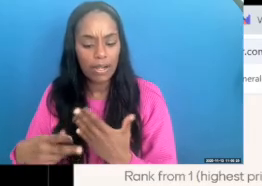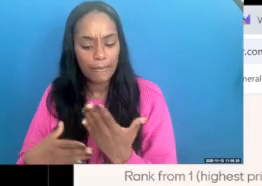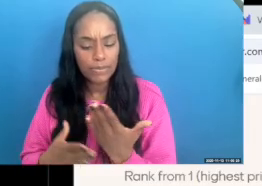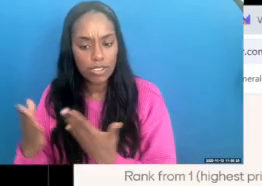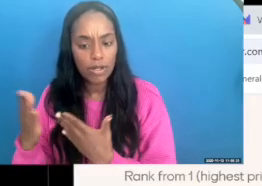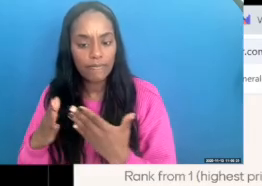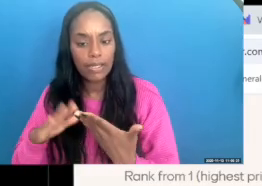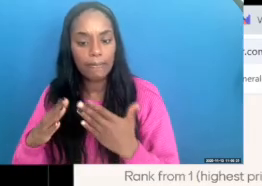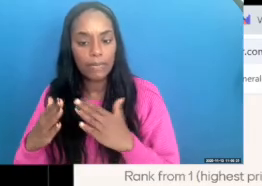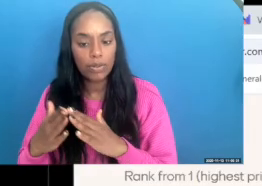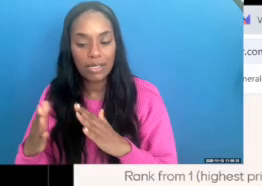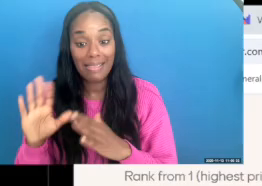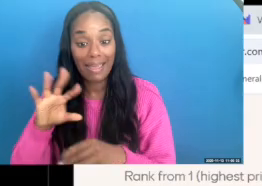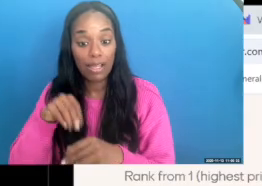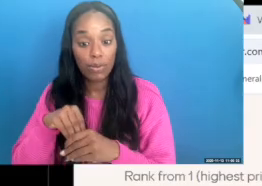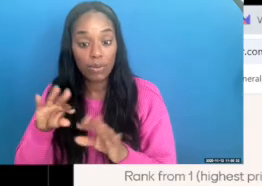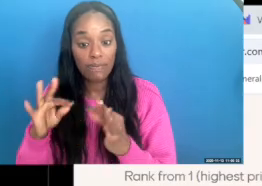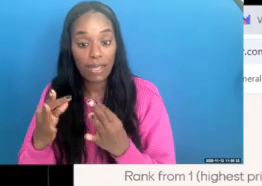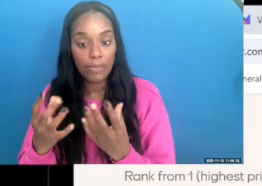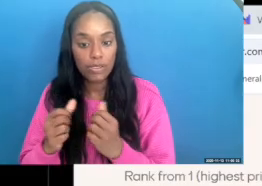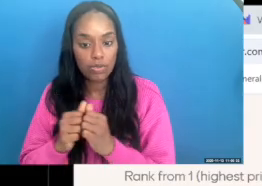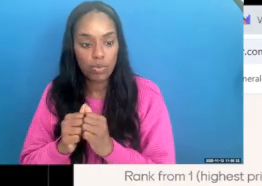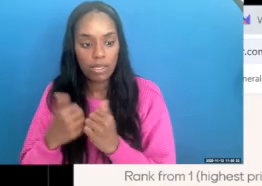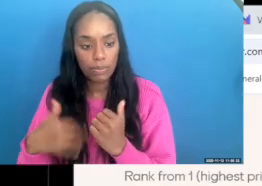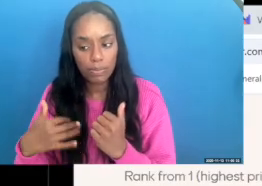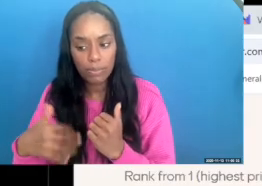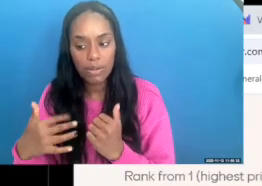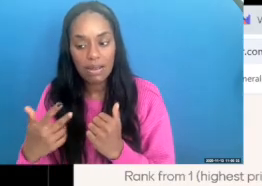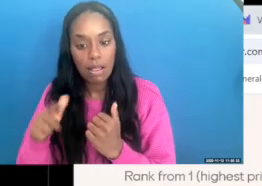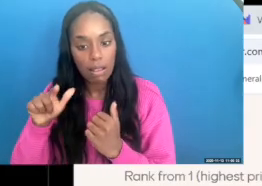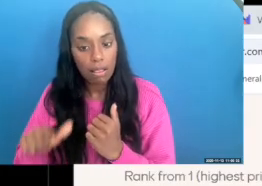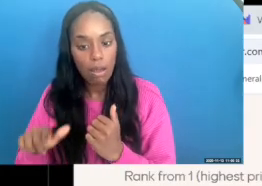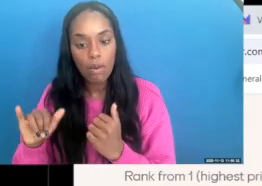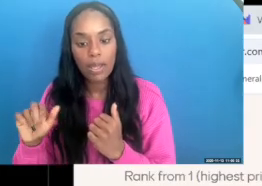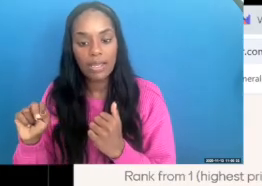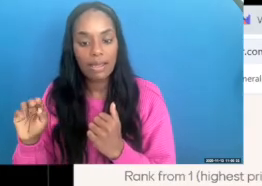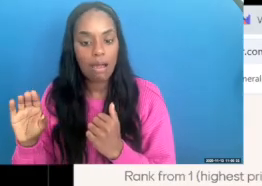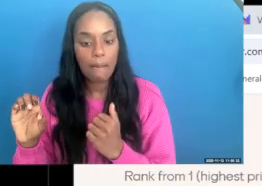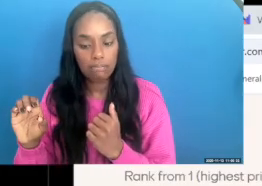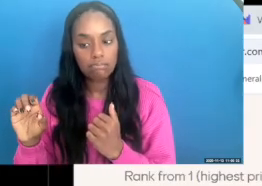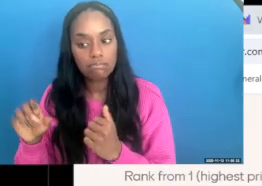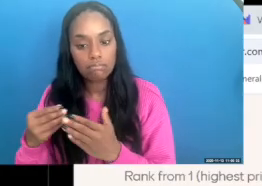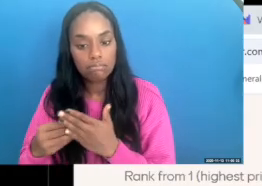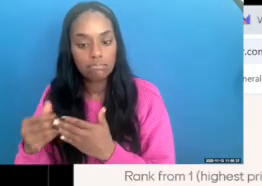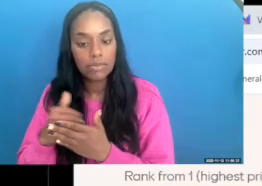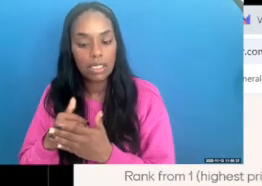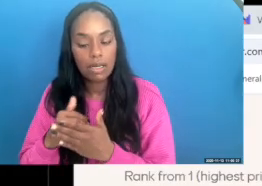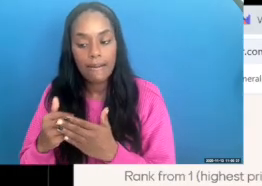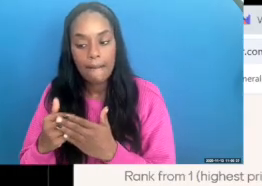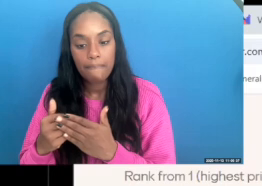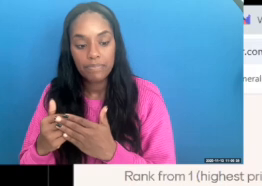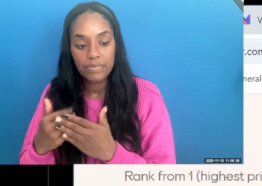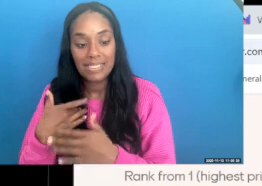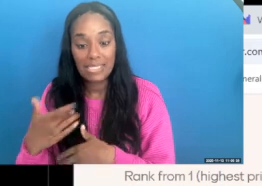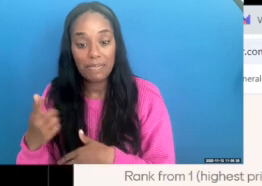sharing programs. So these programs serve communities that include families with